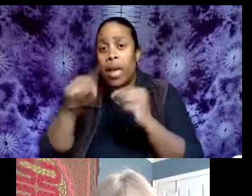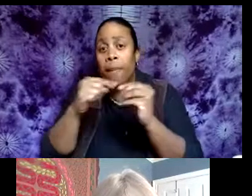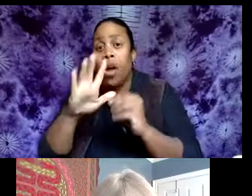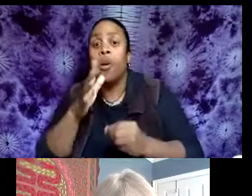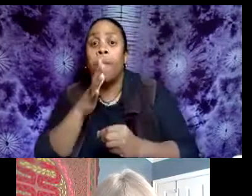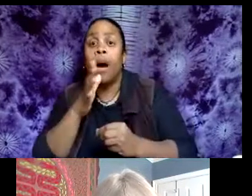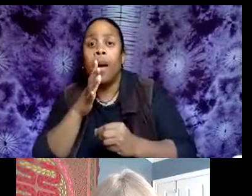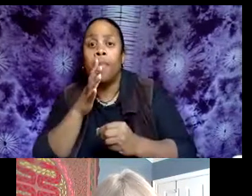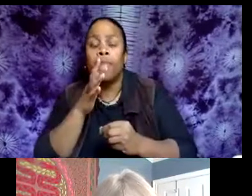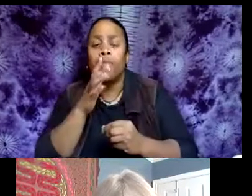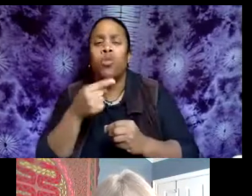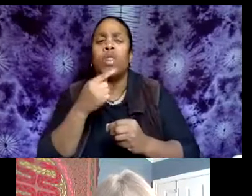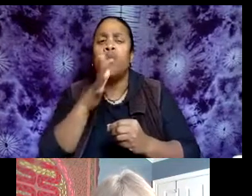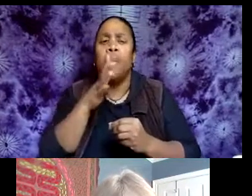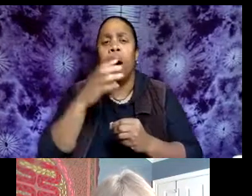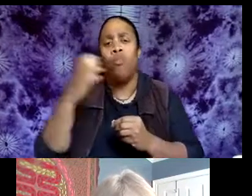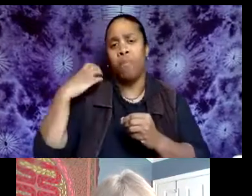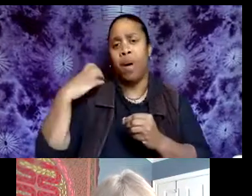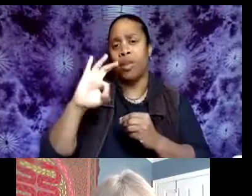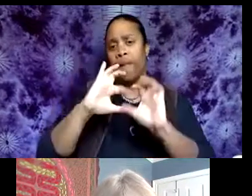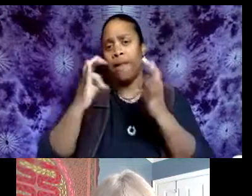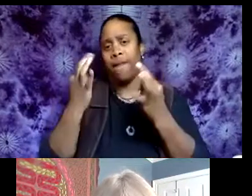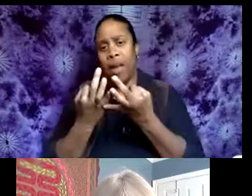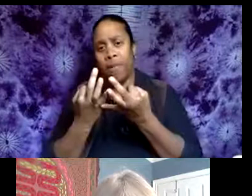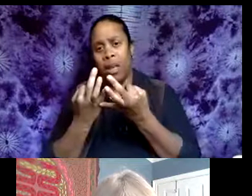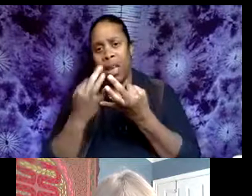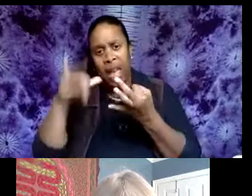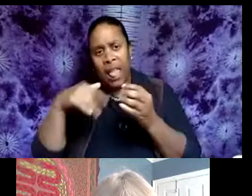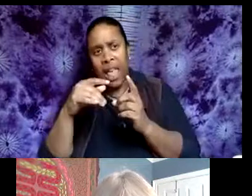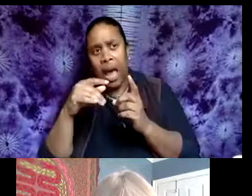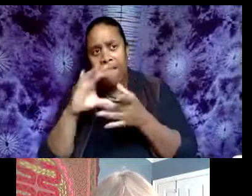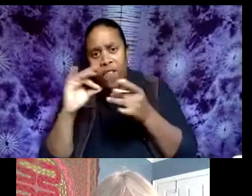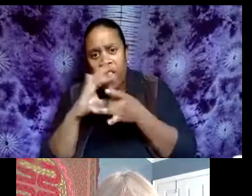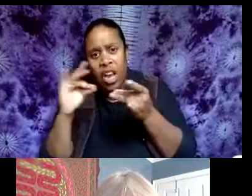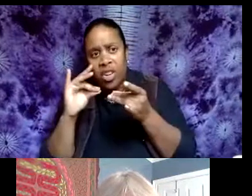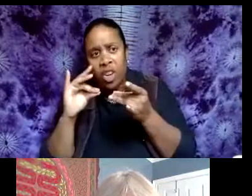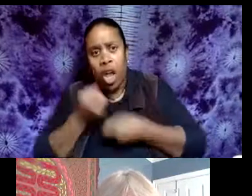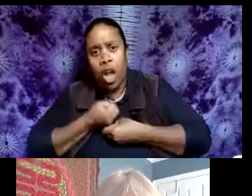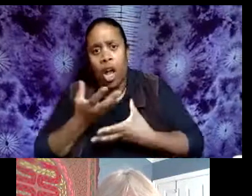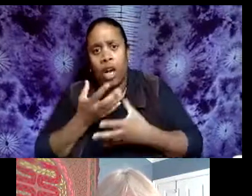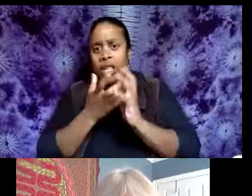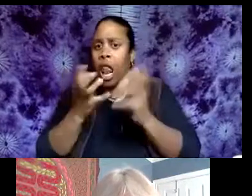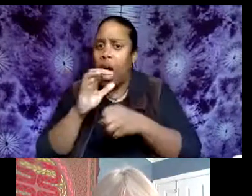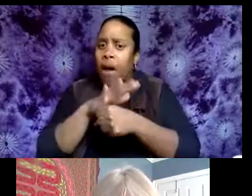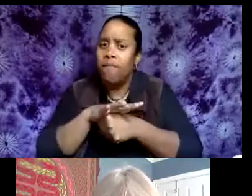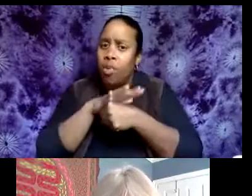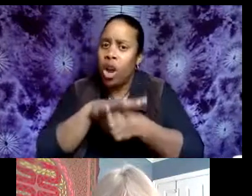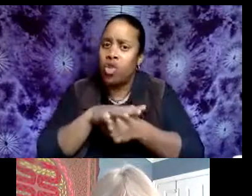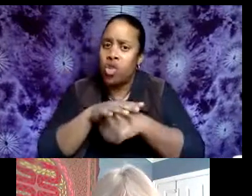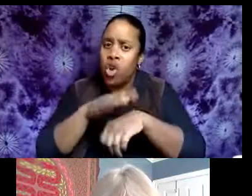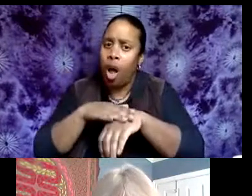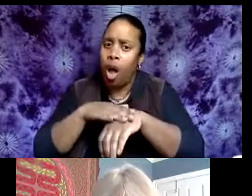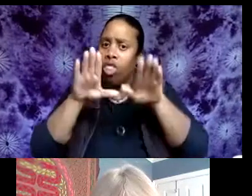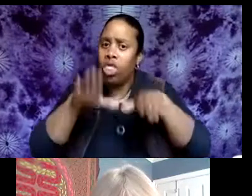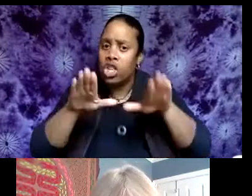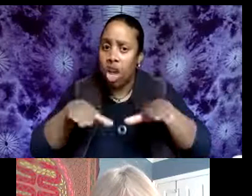family, and that using that phrasing puts a lot of pressure on especially the child,